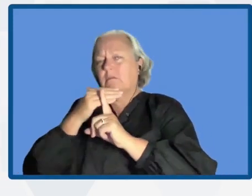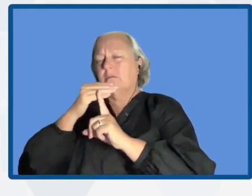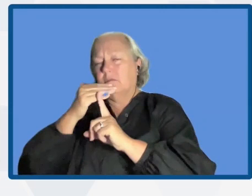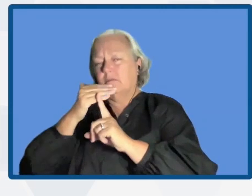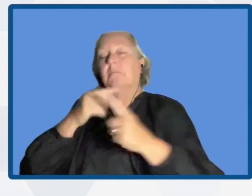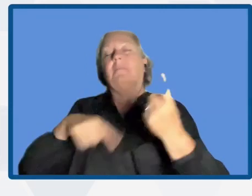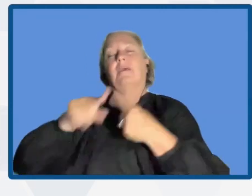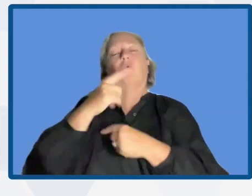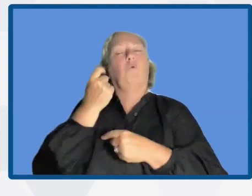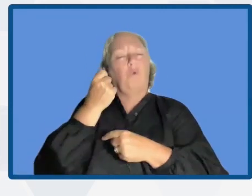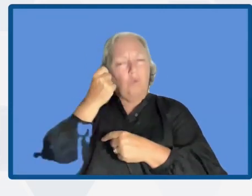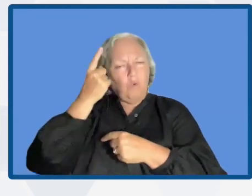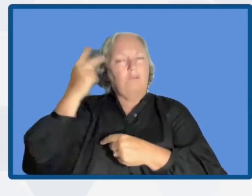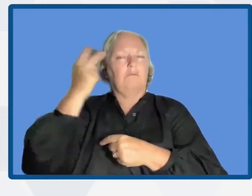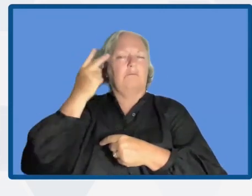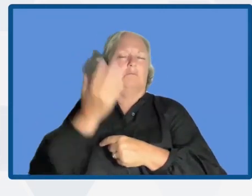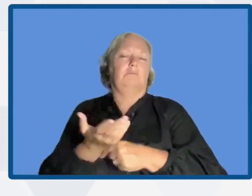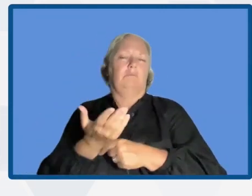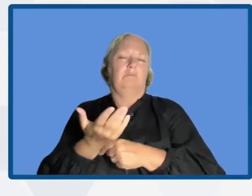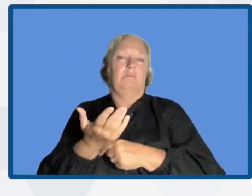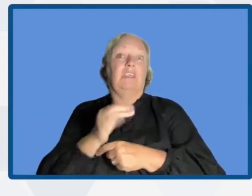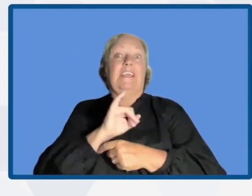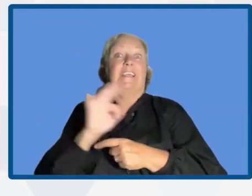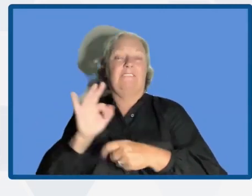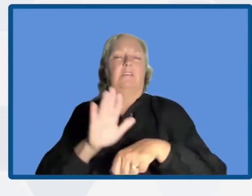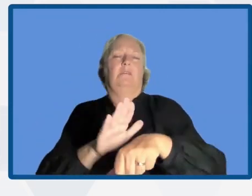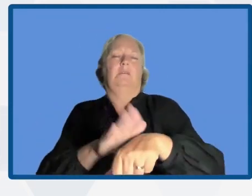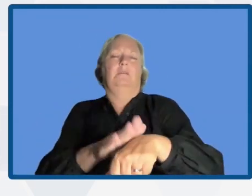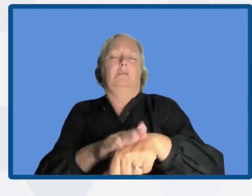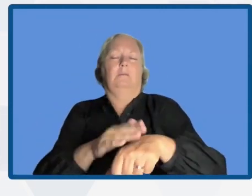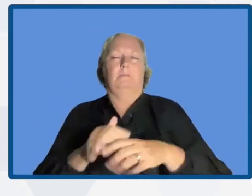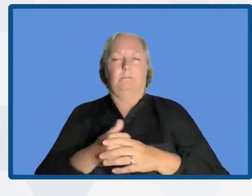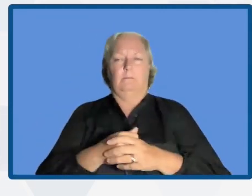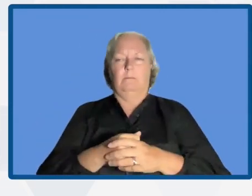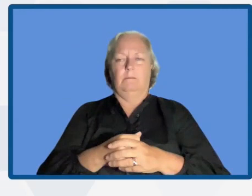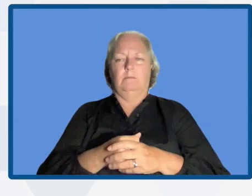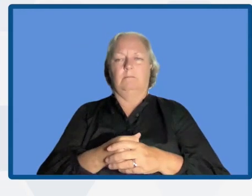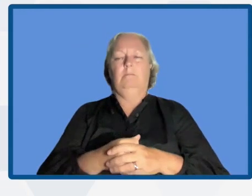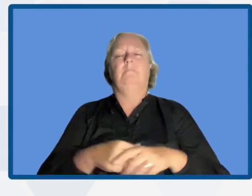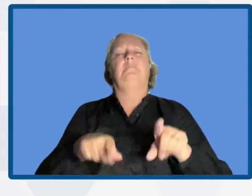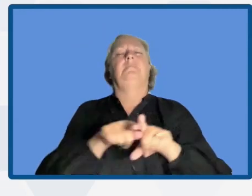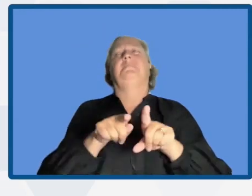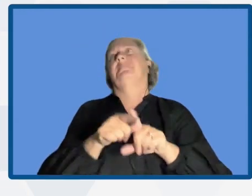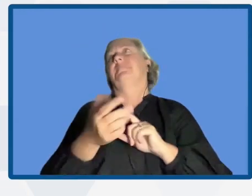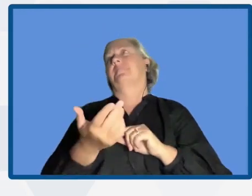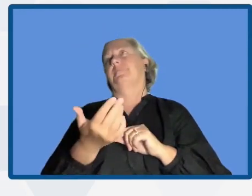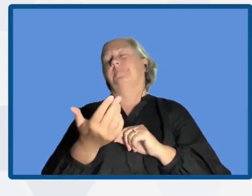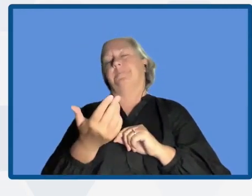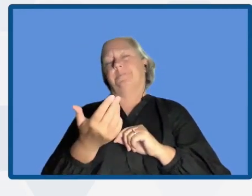follow in the case of a warning. This includes, for example, the